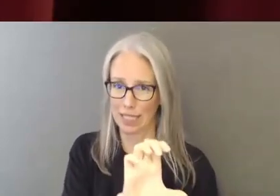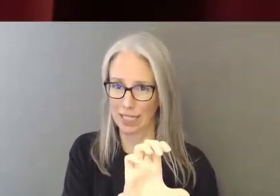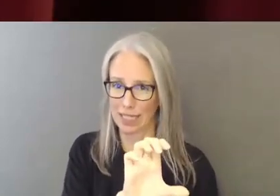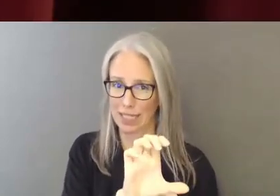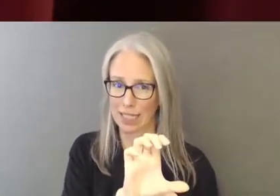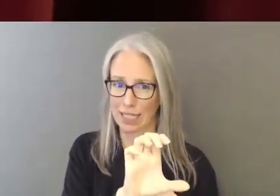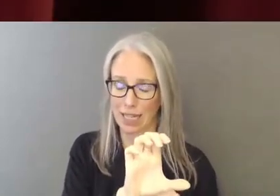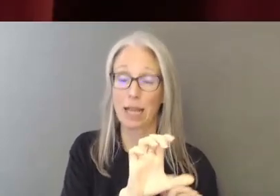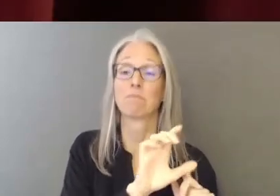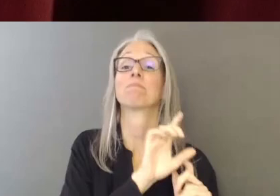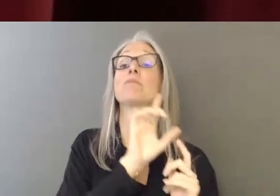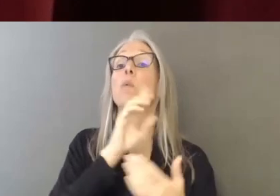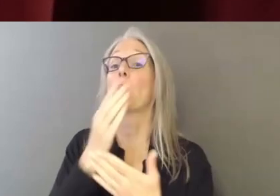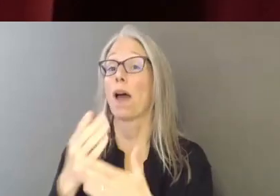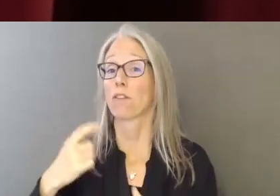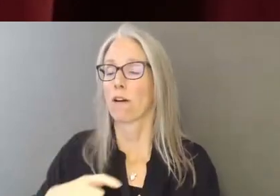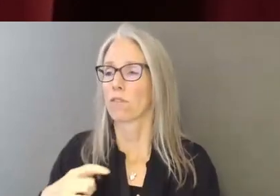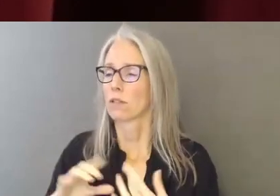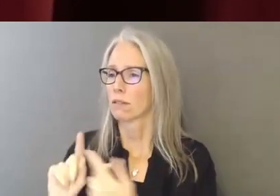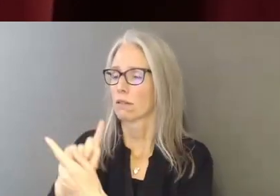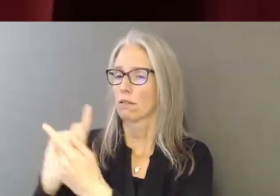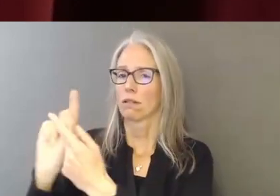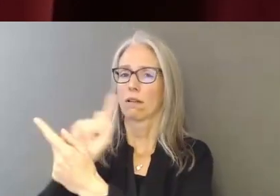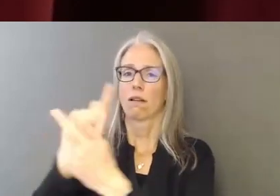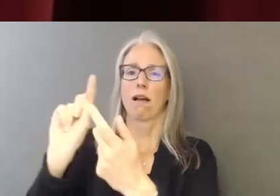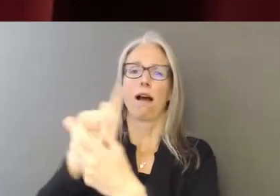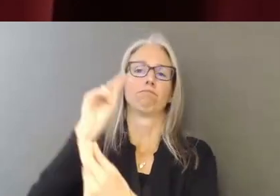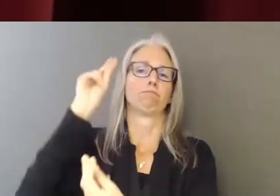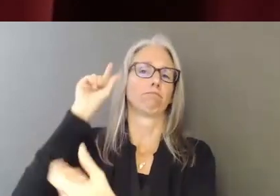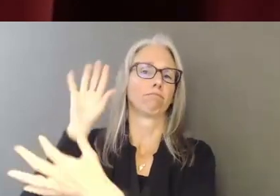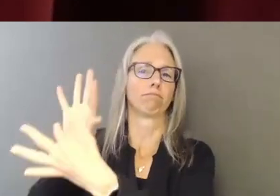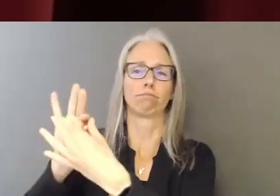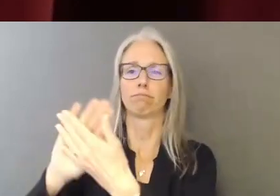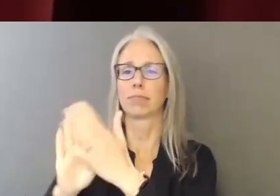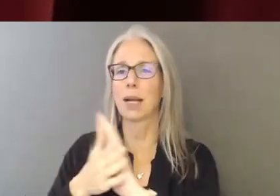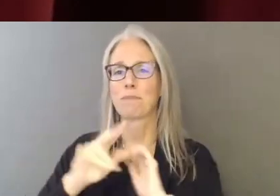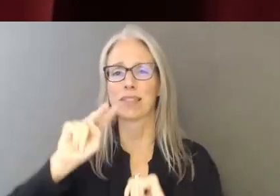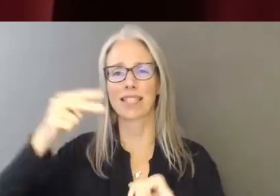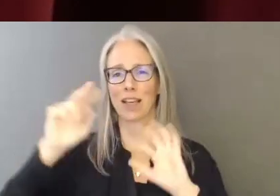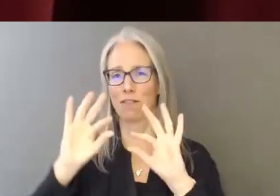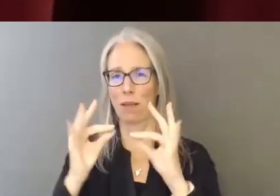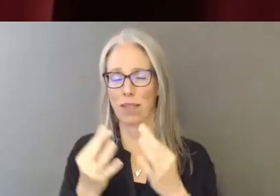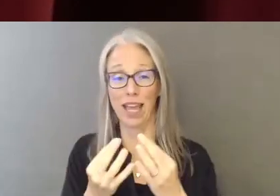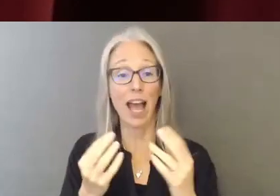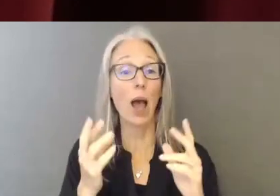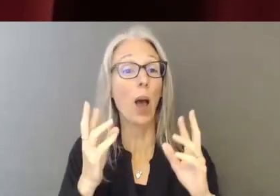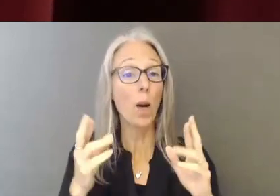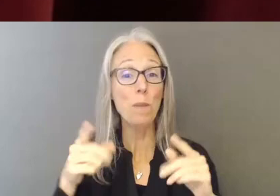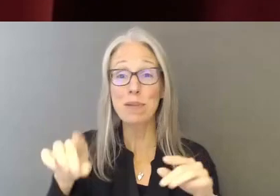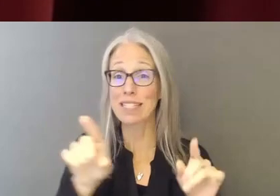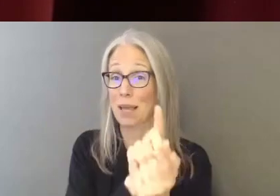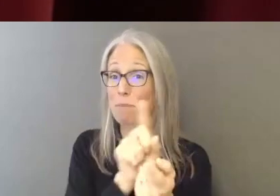had met my second family. I hope each of you enjoy seeing people today who you may have met